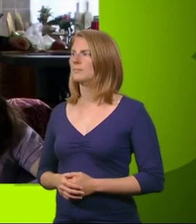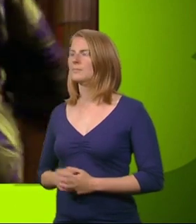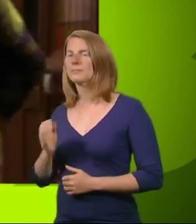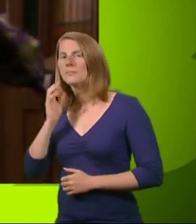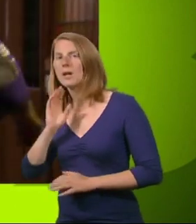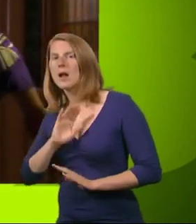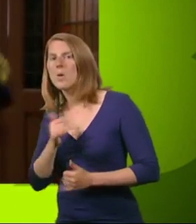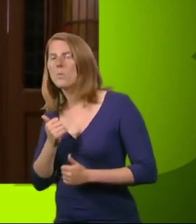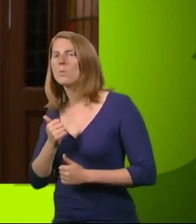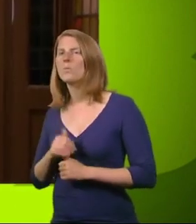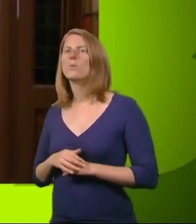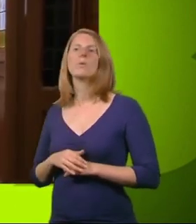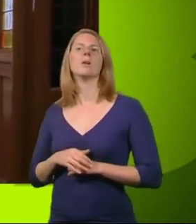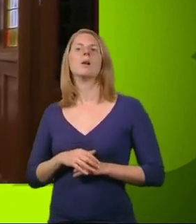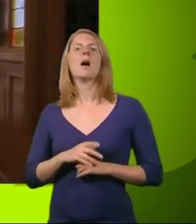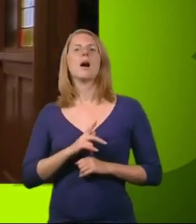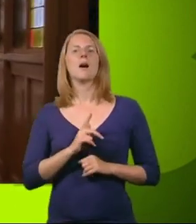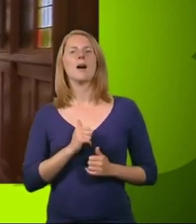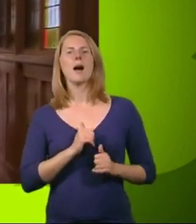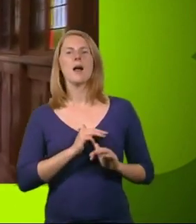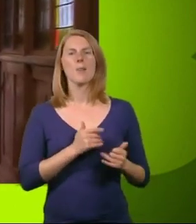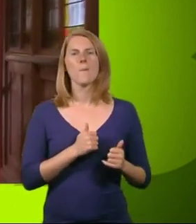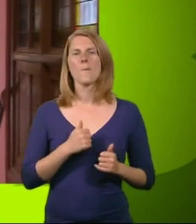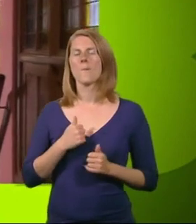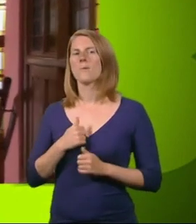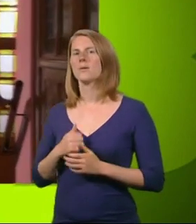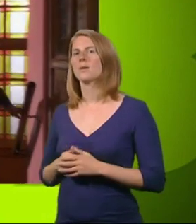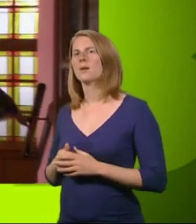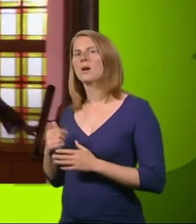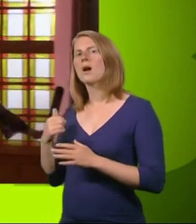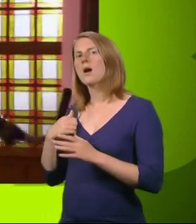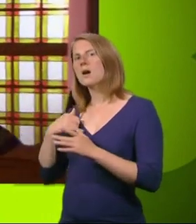Hello? I'm just going to have another check in the garden. OK. Hello,